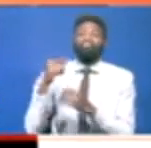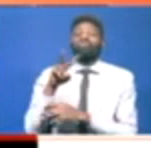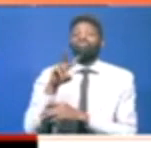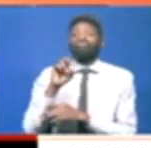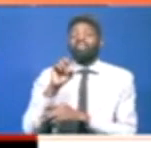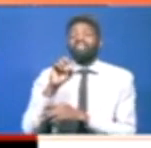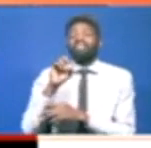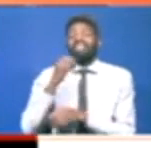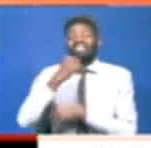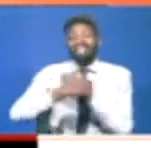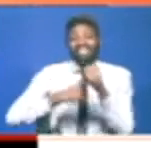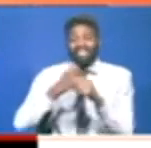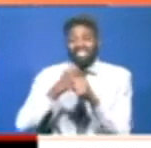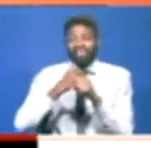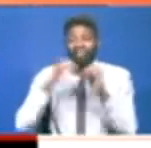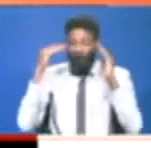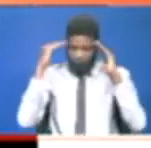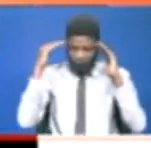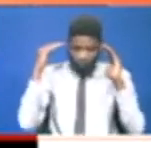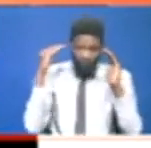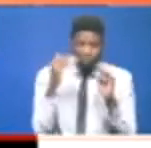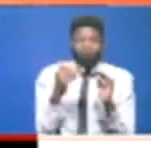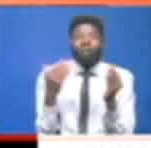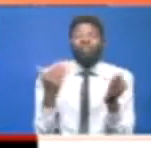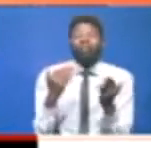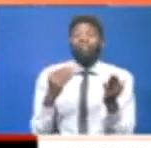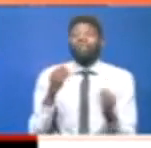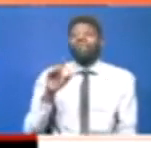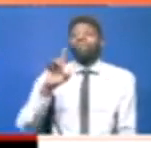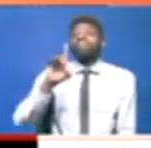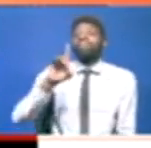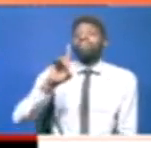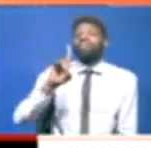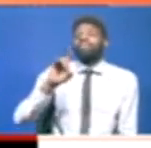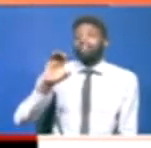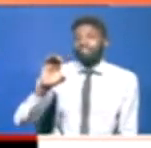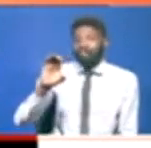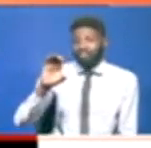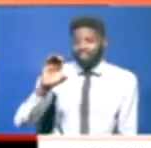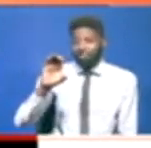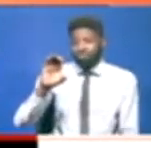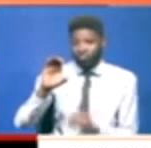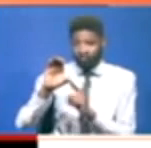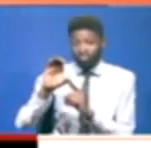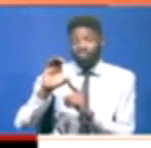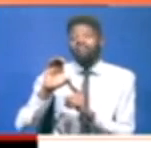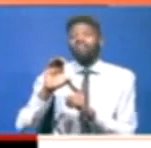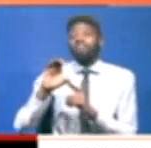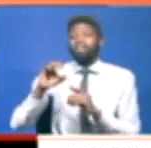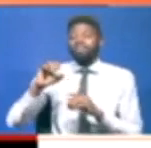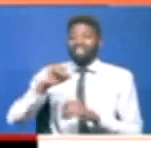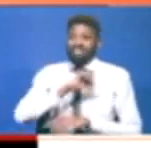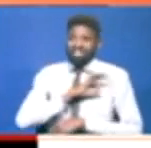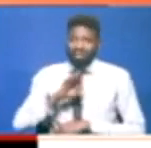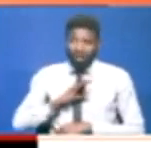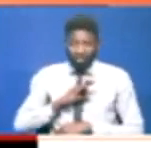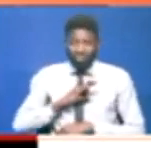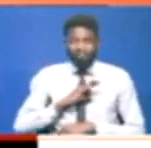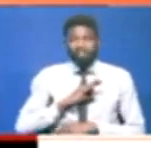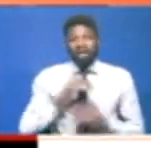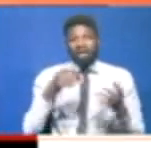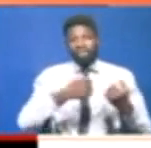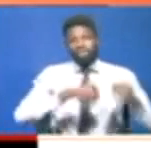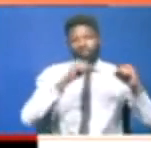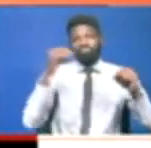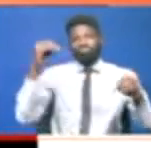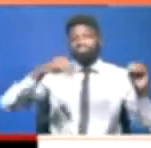defined contribution, whereby now we have the employers and the employees contributing. But initially, if you look at the government setup, it was only the government that